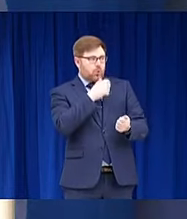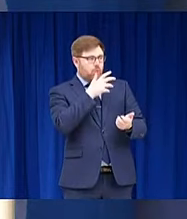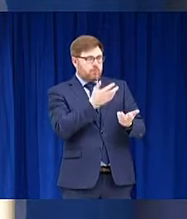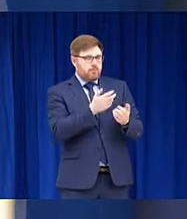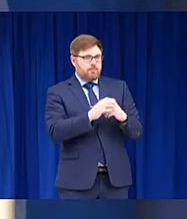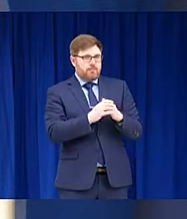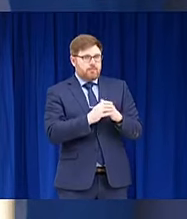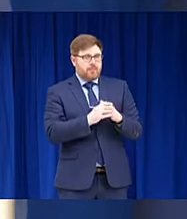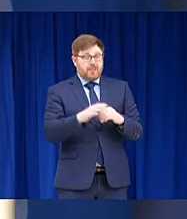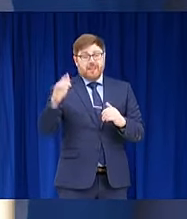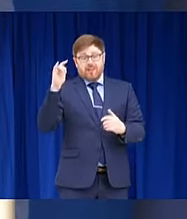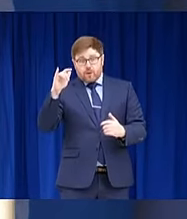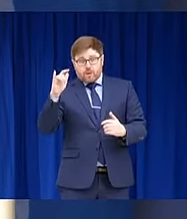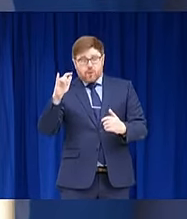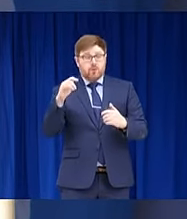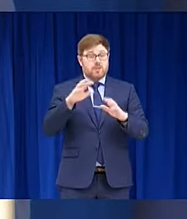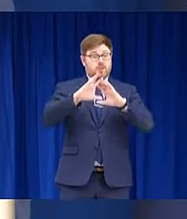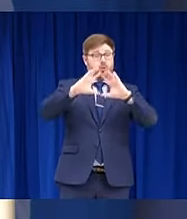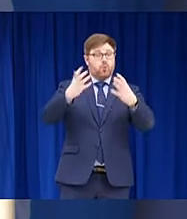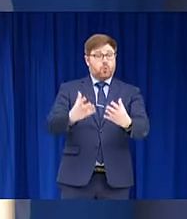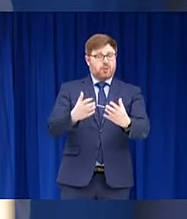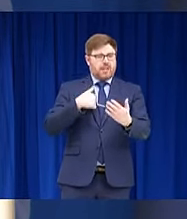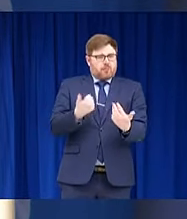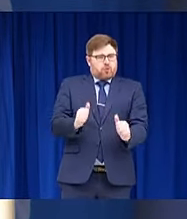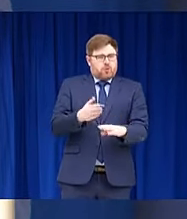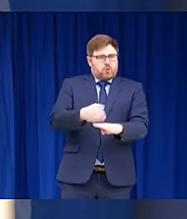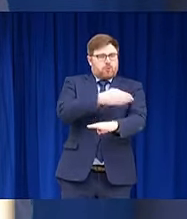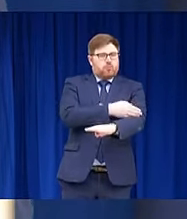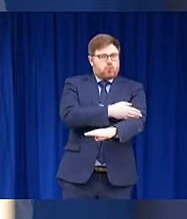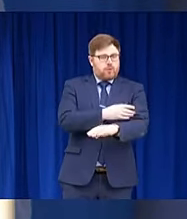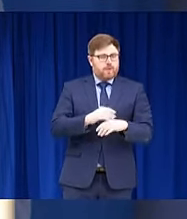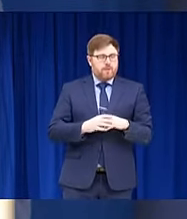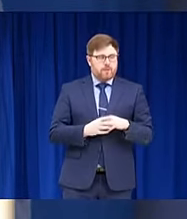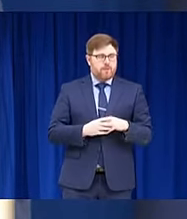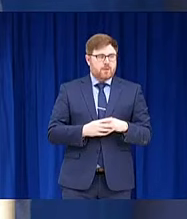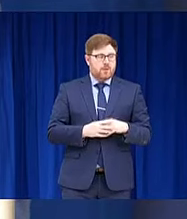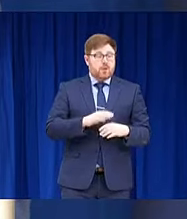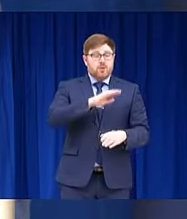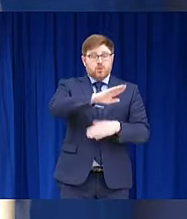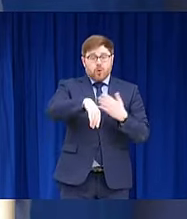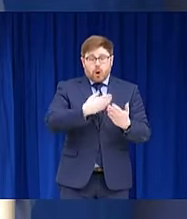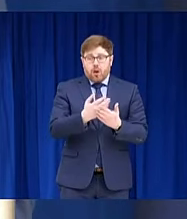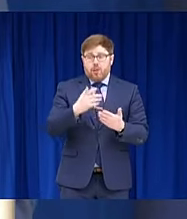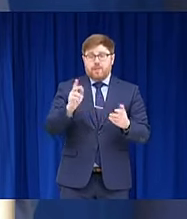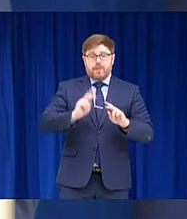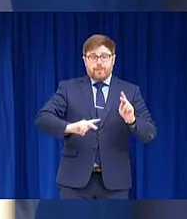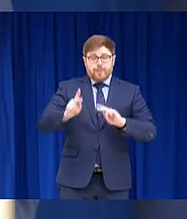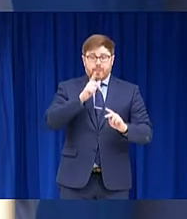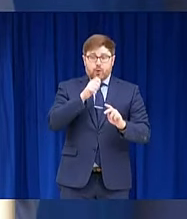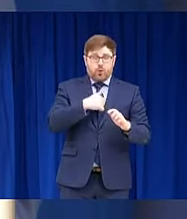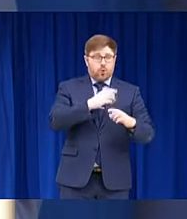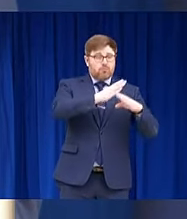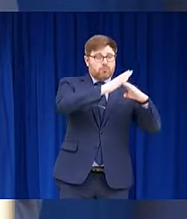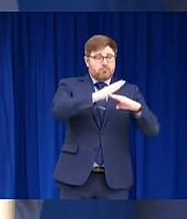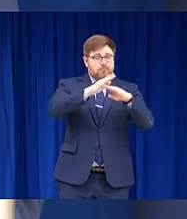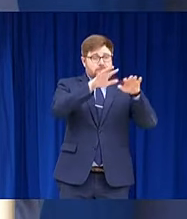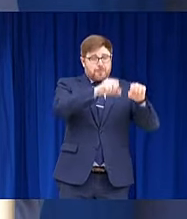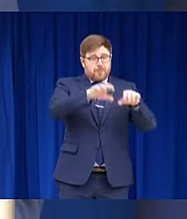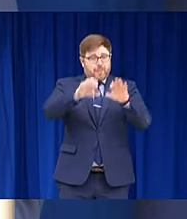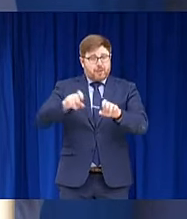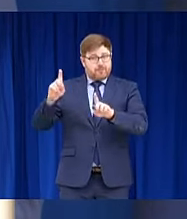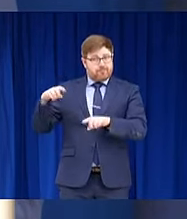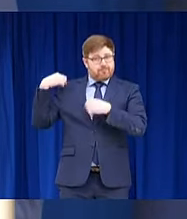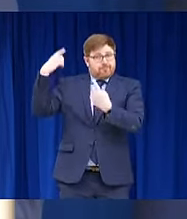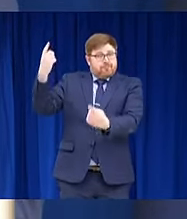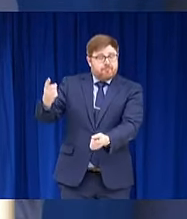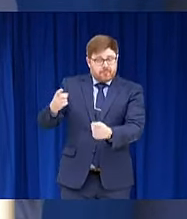Force and the world better than how I found it. To every queer trailblazer and ally who dismantled those barriers to allow me to stand here before